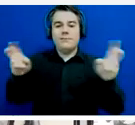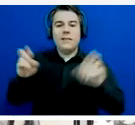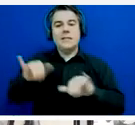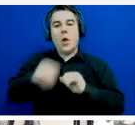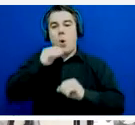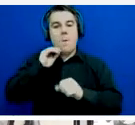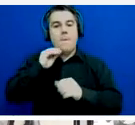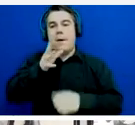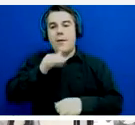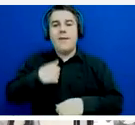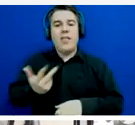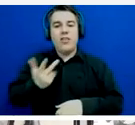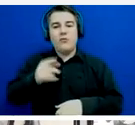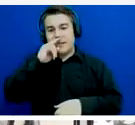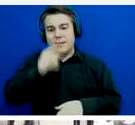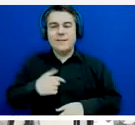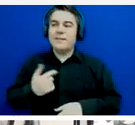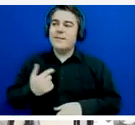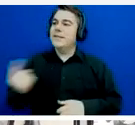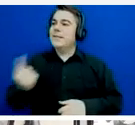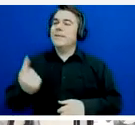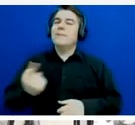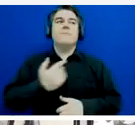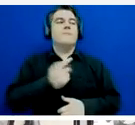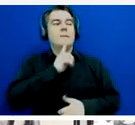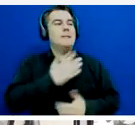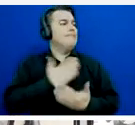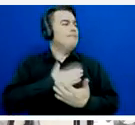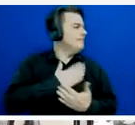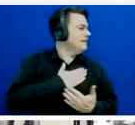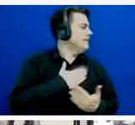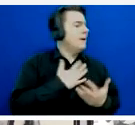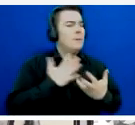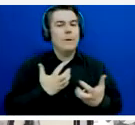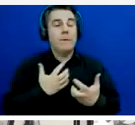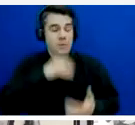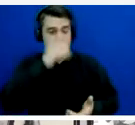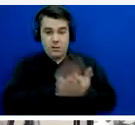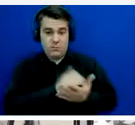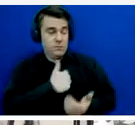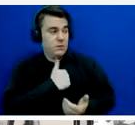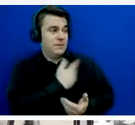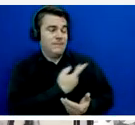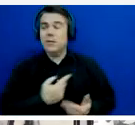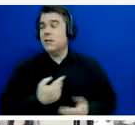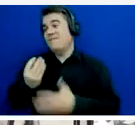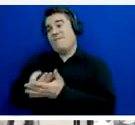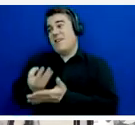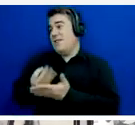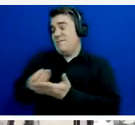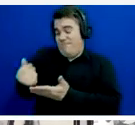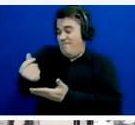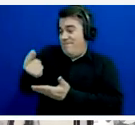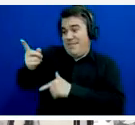kids, and that was really something that was in my heart. And my husband and I were like, well, financially, we just can't do it. Like, there's not going to be a